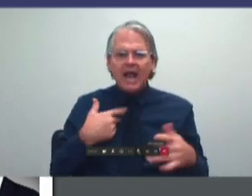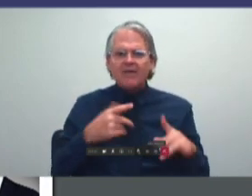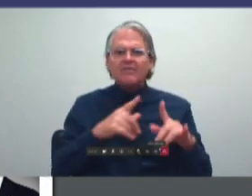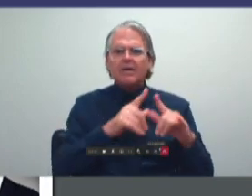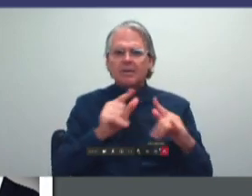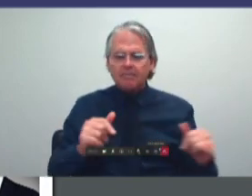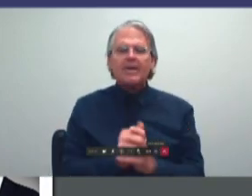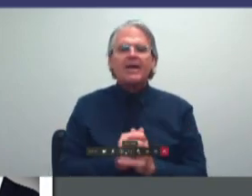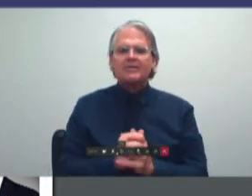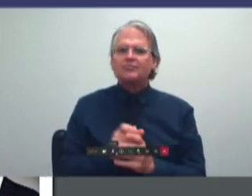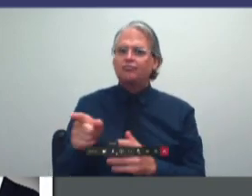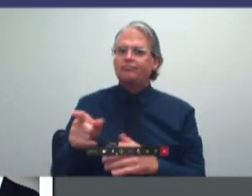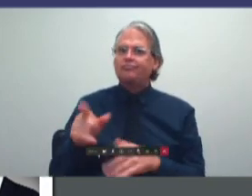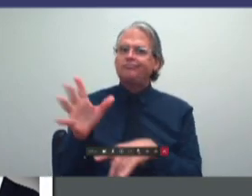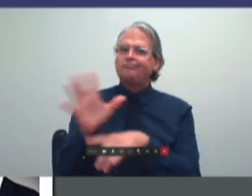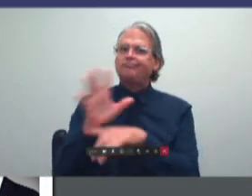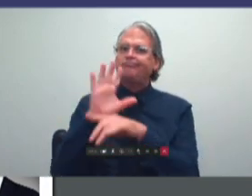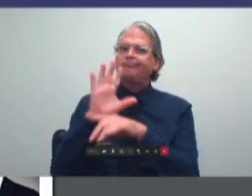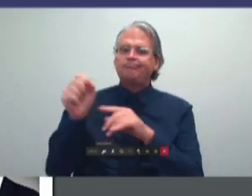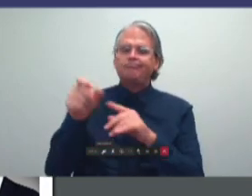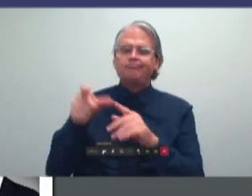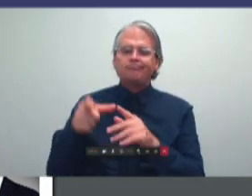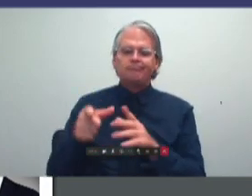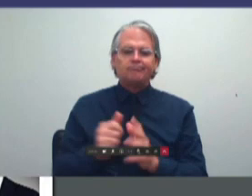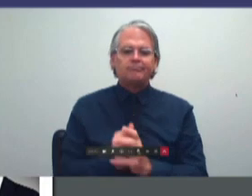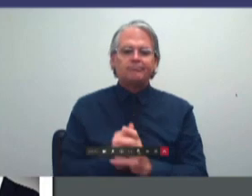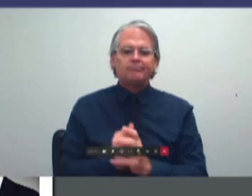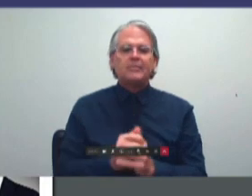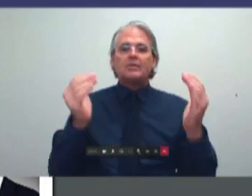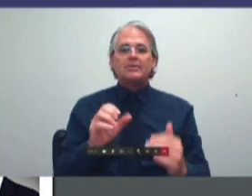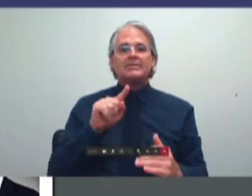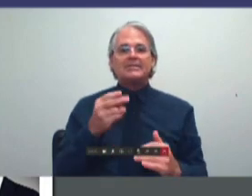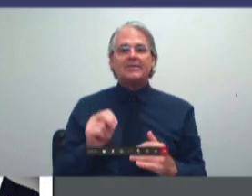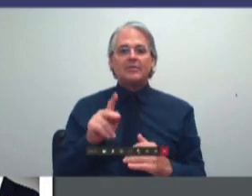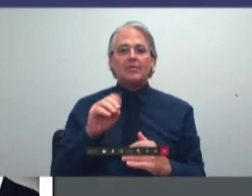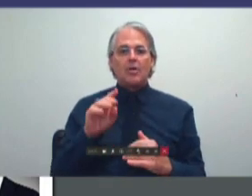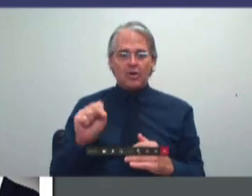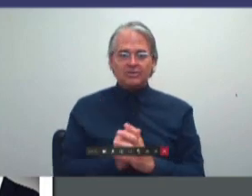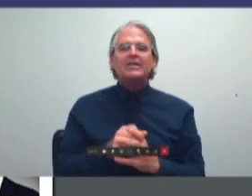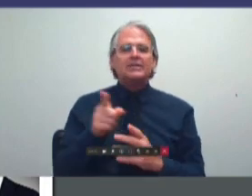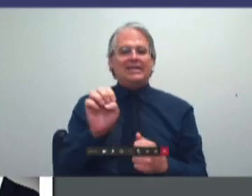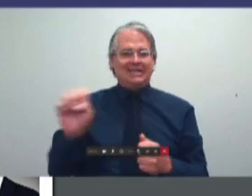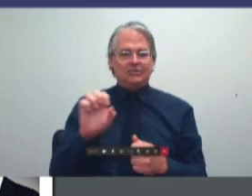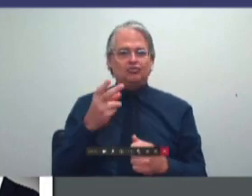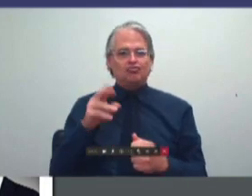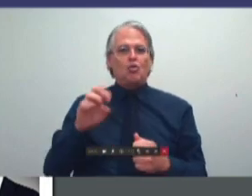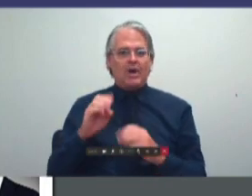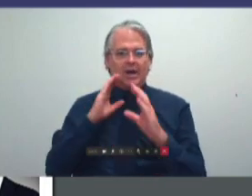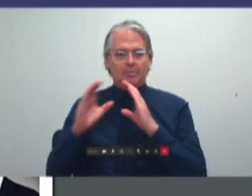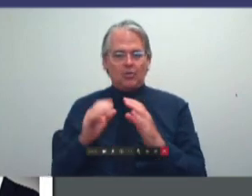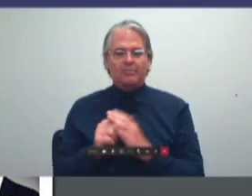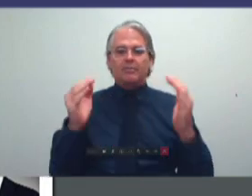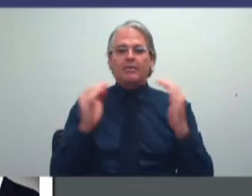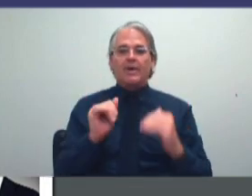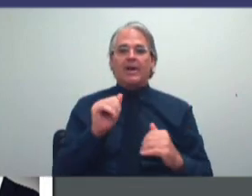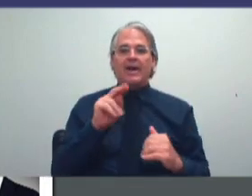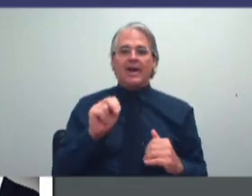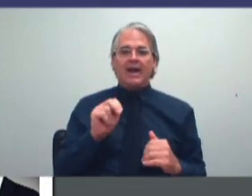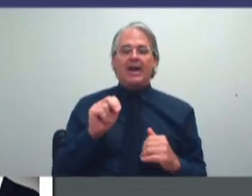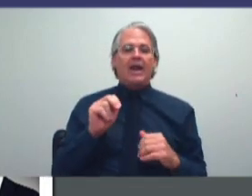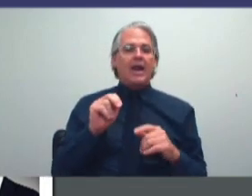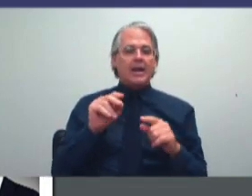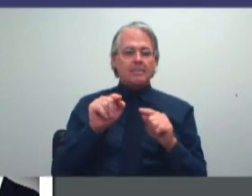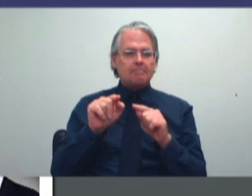law, president East Shore Communications and Government Affairs. We have Ann Silver from the Reno Sparks Chamber of Commerce. She's